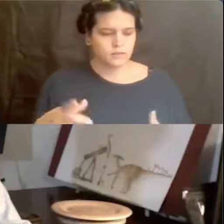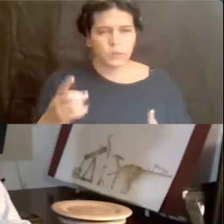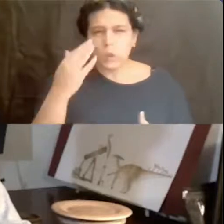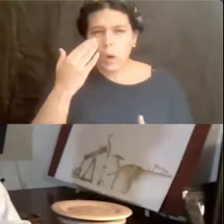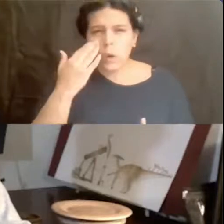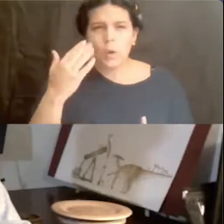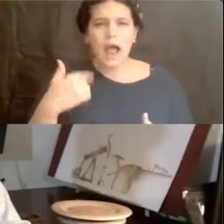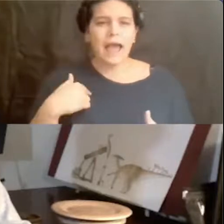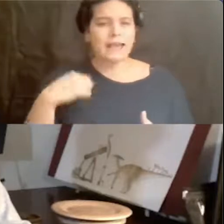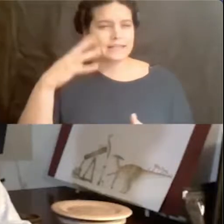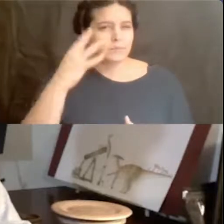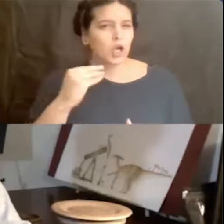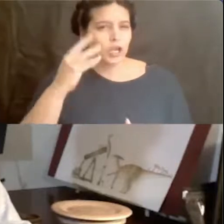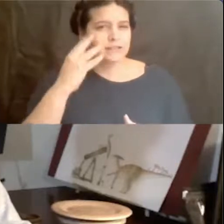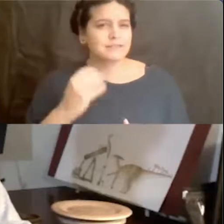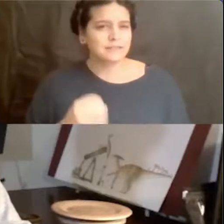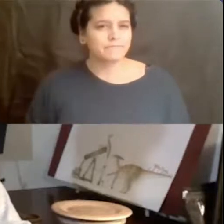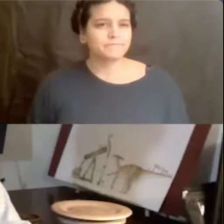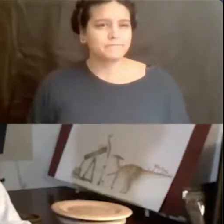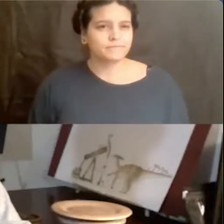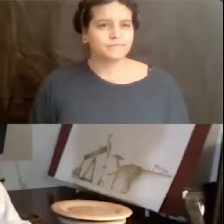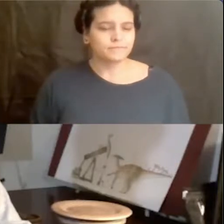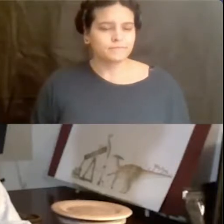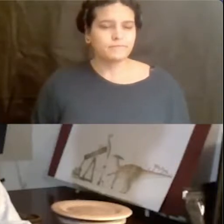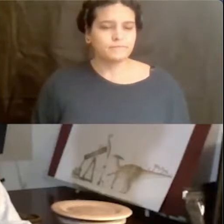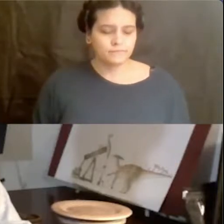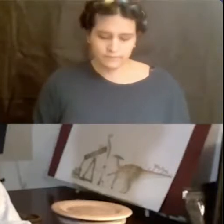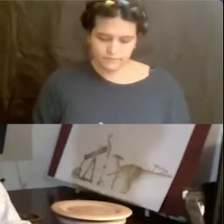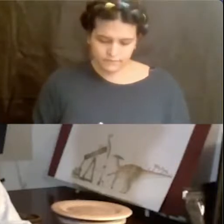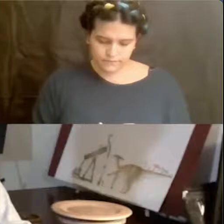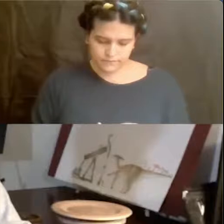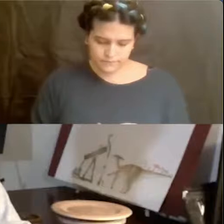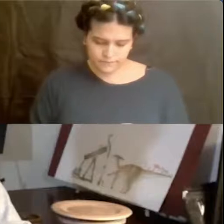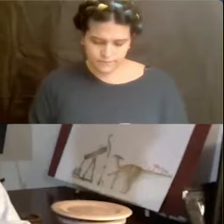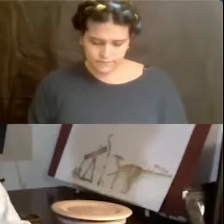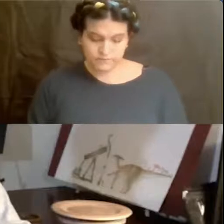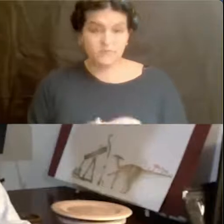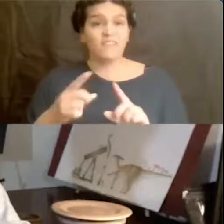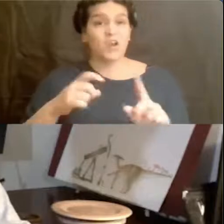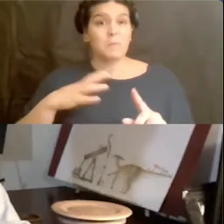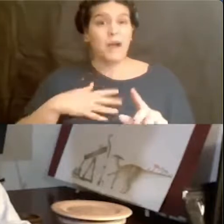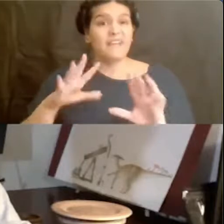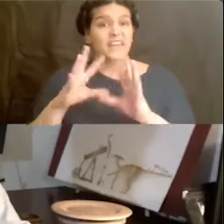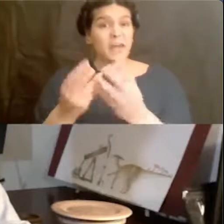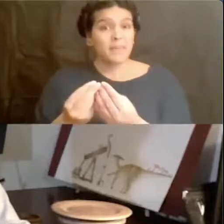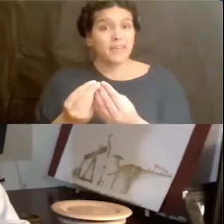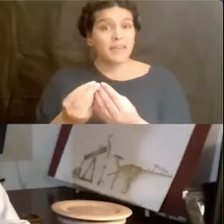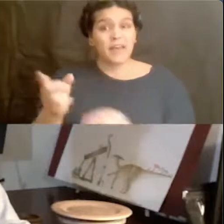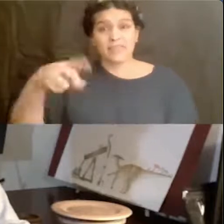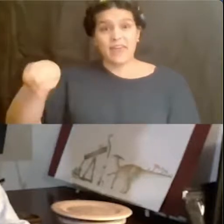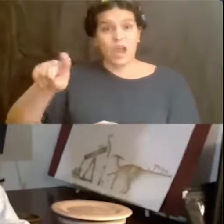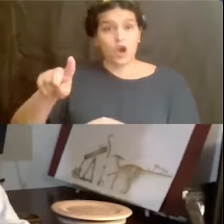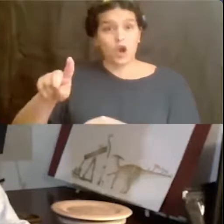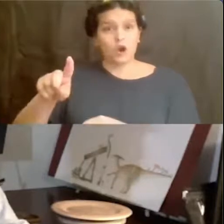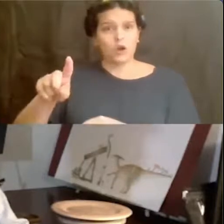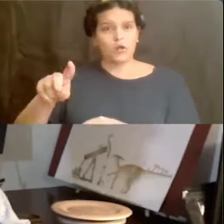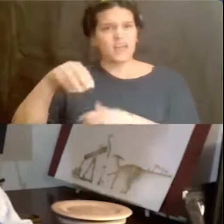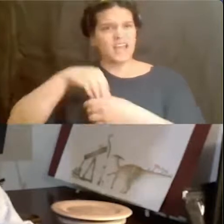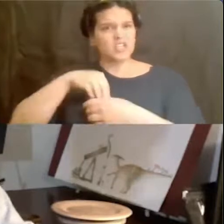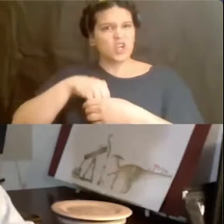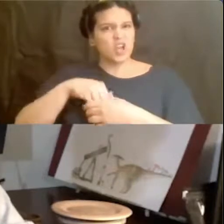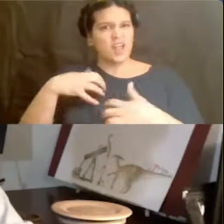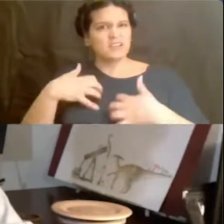that I experienced, even, from my own family, unintentionally. I don't think